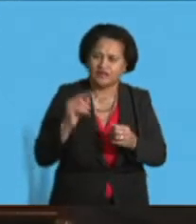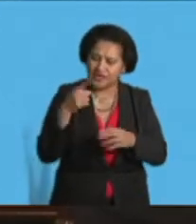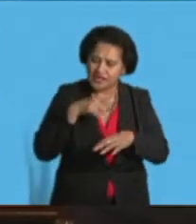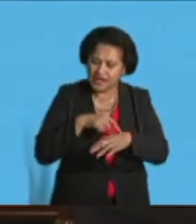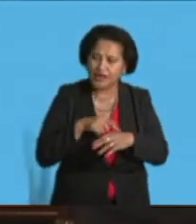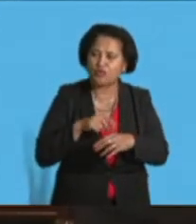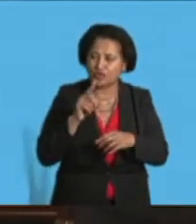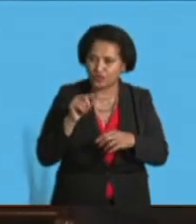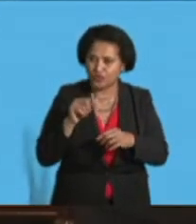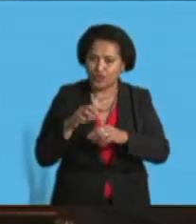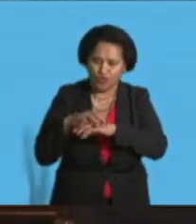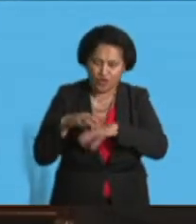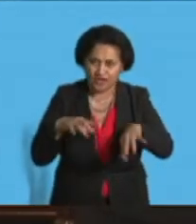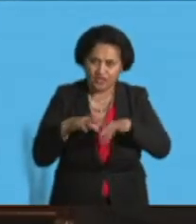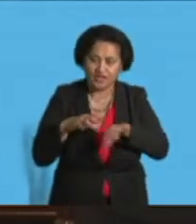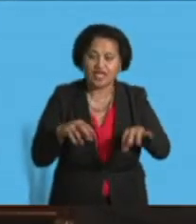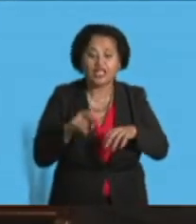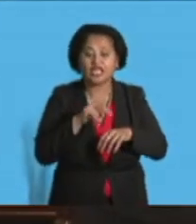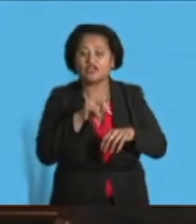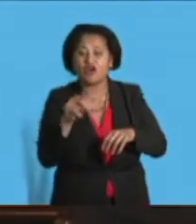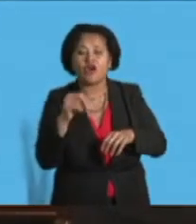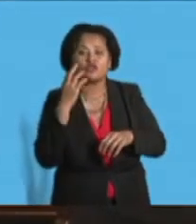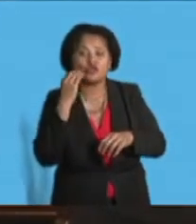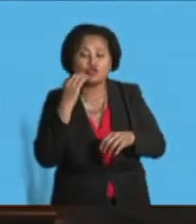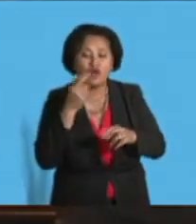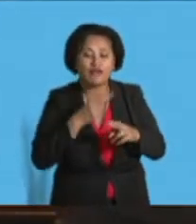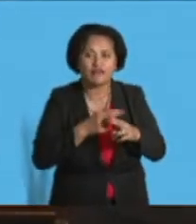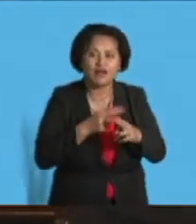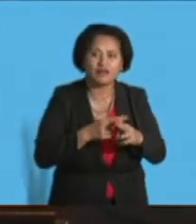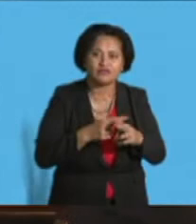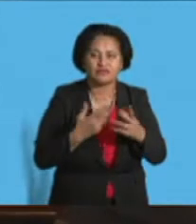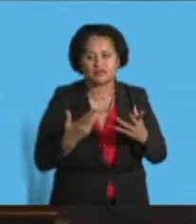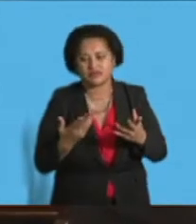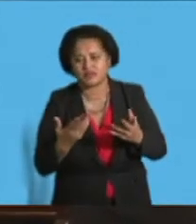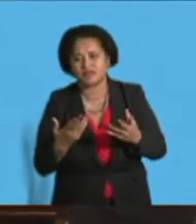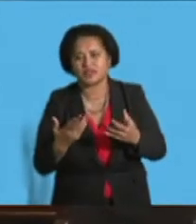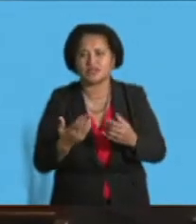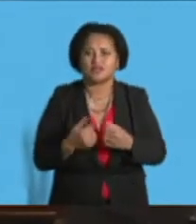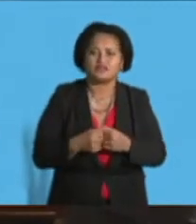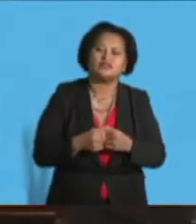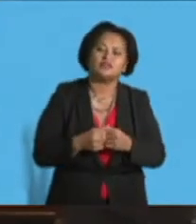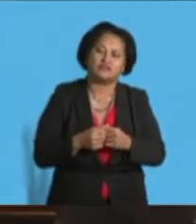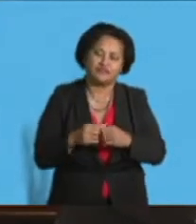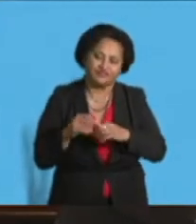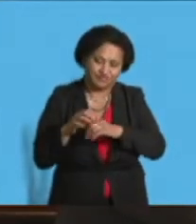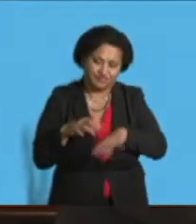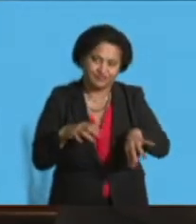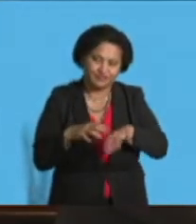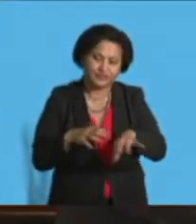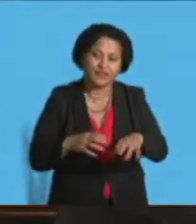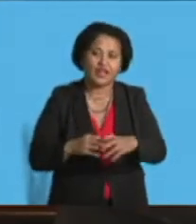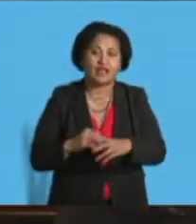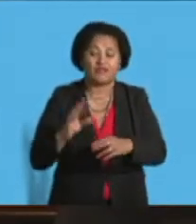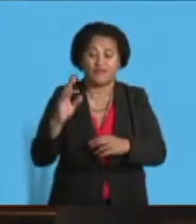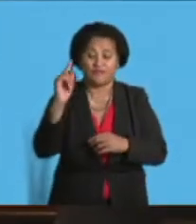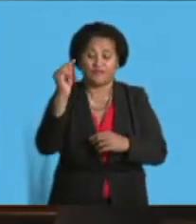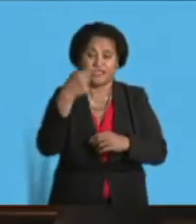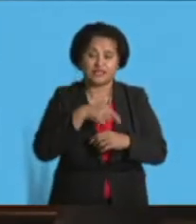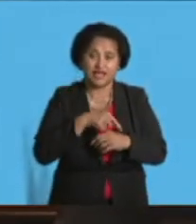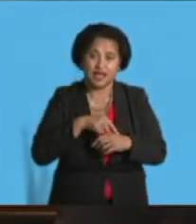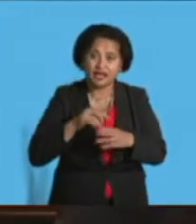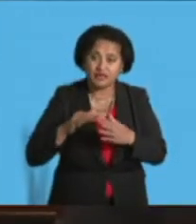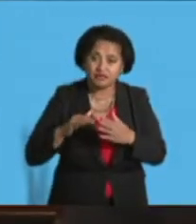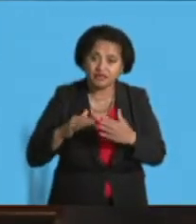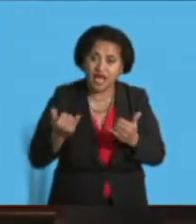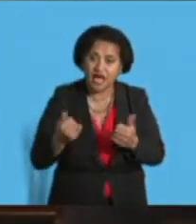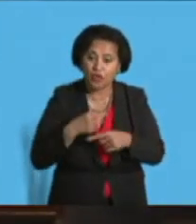work in non-sugar farms, which is non-dairy or non-sugar cash crop. Madam Speaker, for the first time, we have also